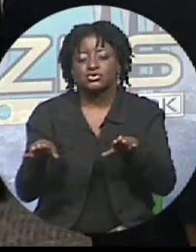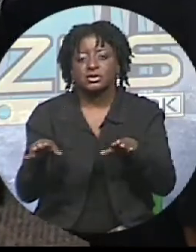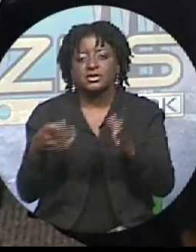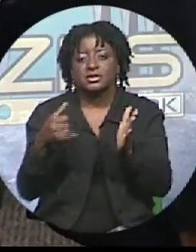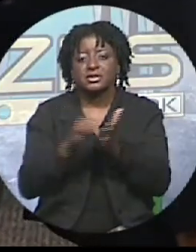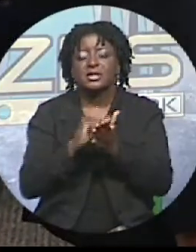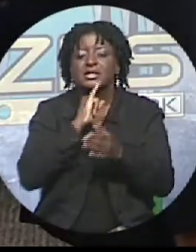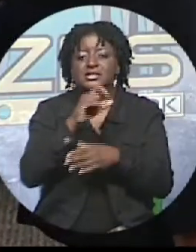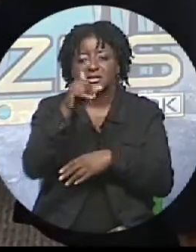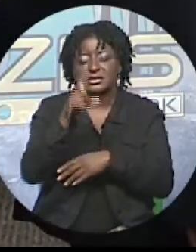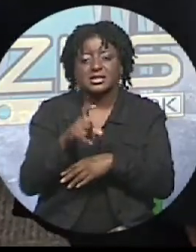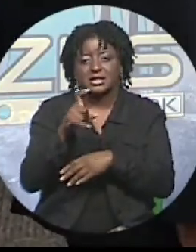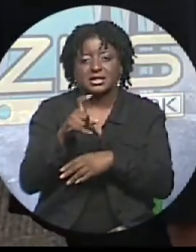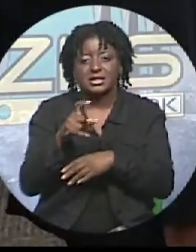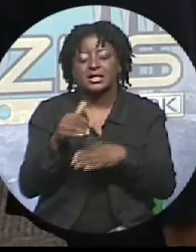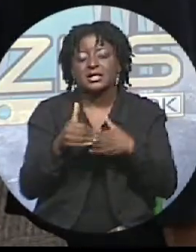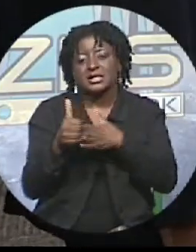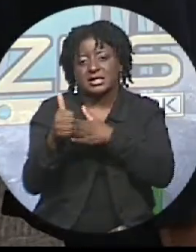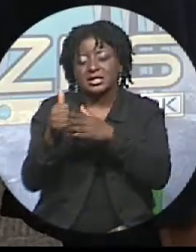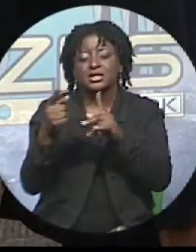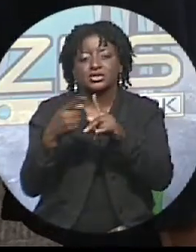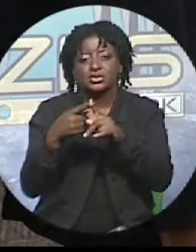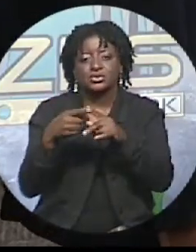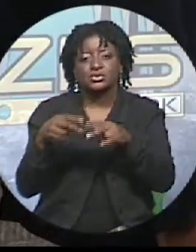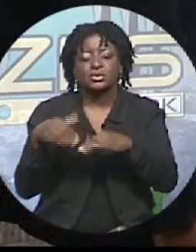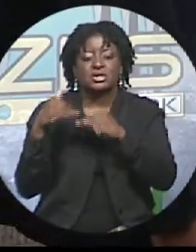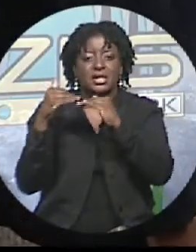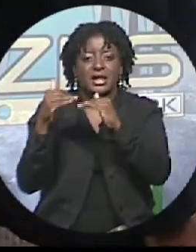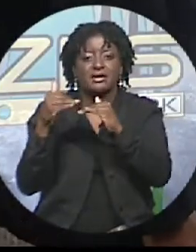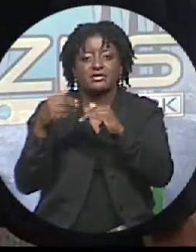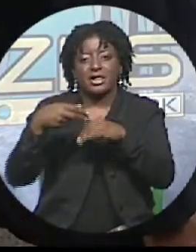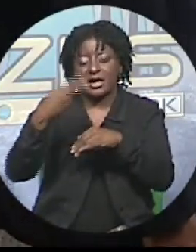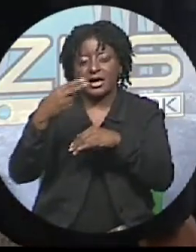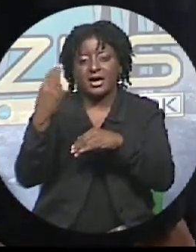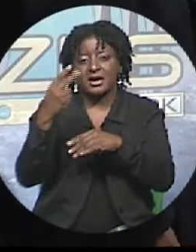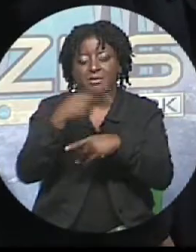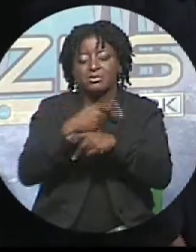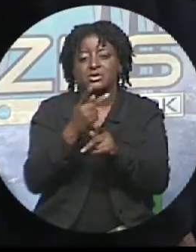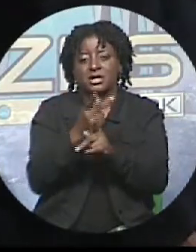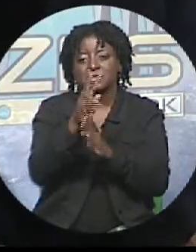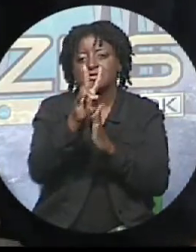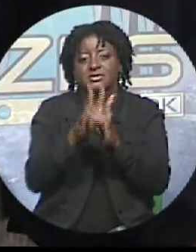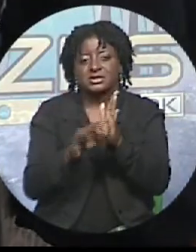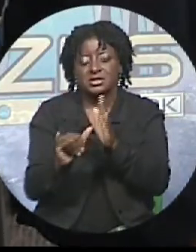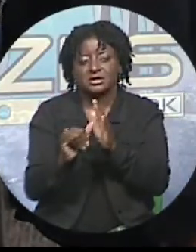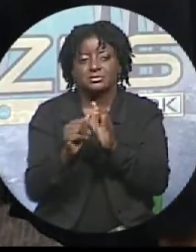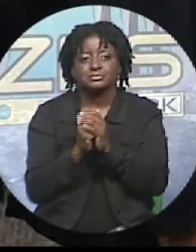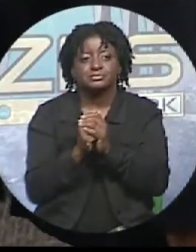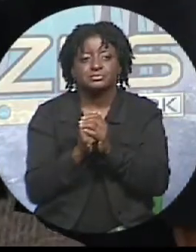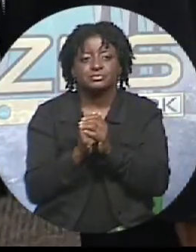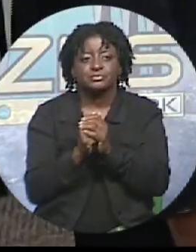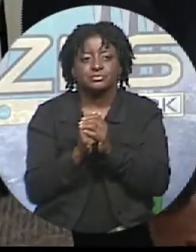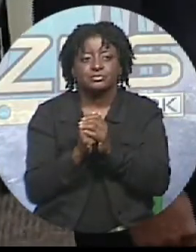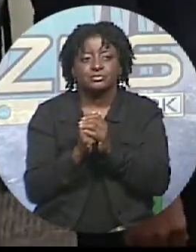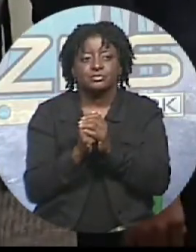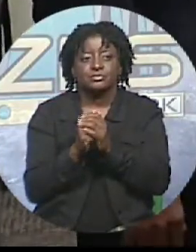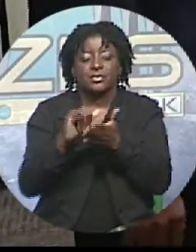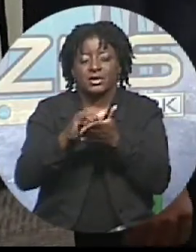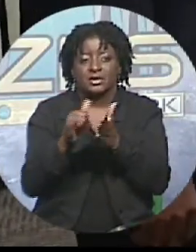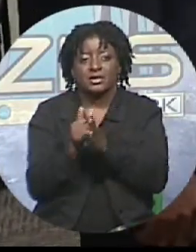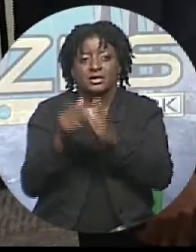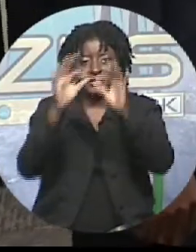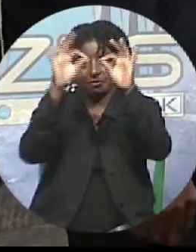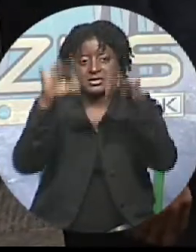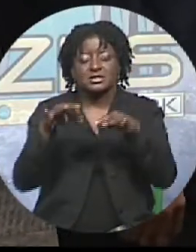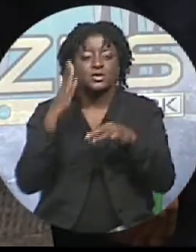of productivity of those public servants working from that building. Additionally, the meeting room facilities here will make it a lot easier